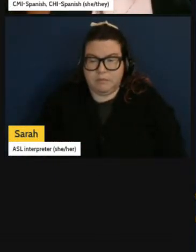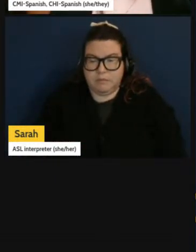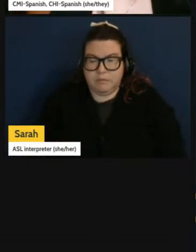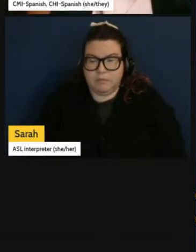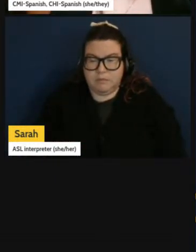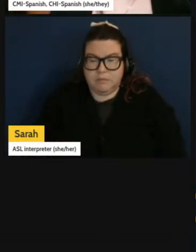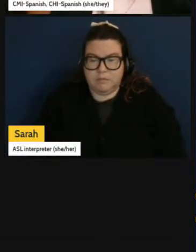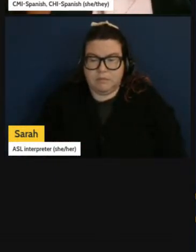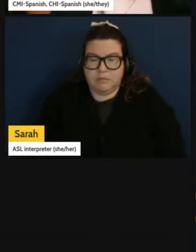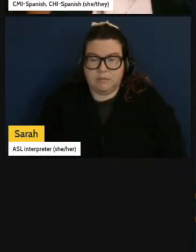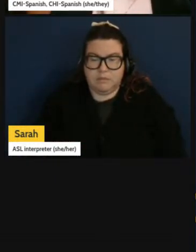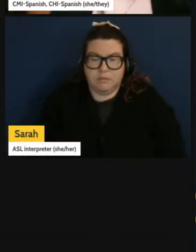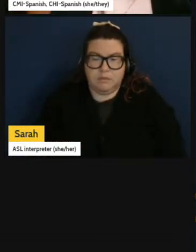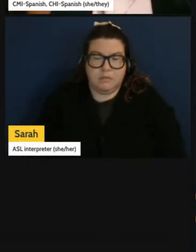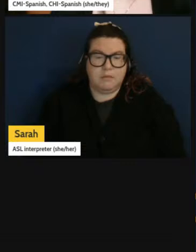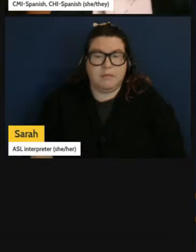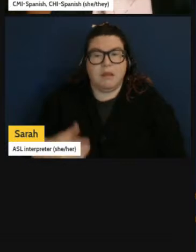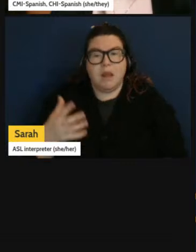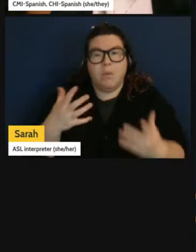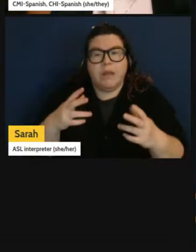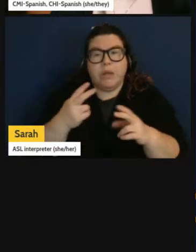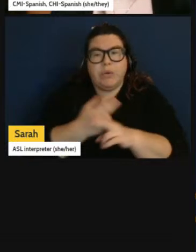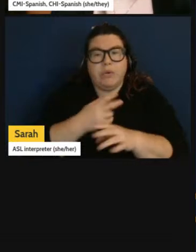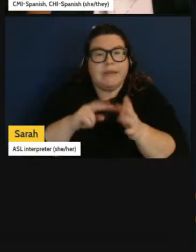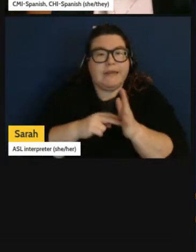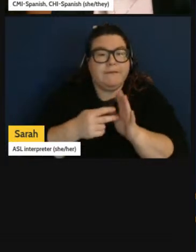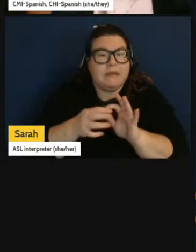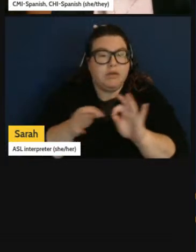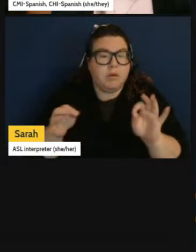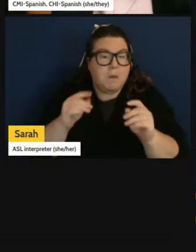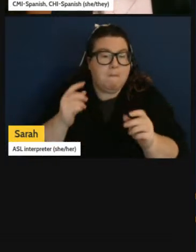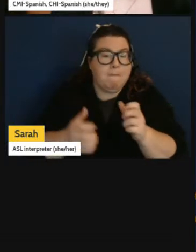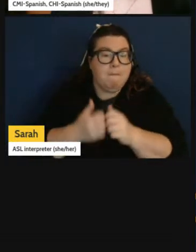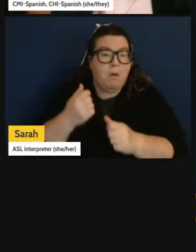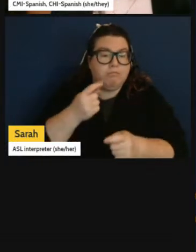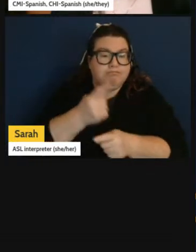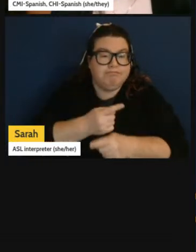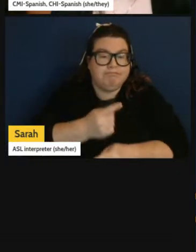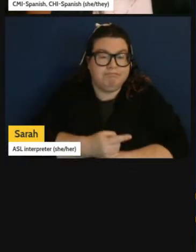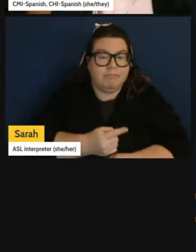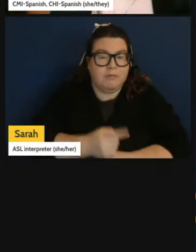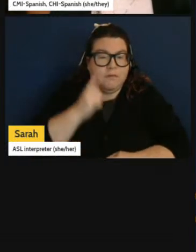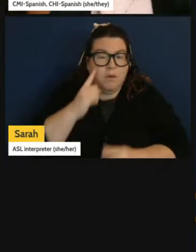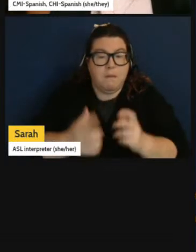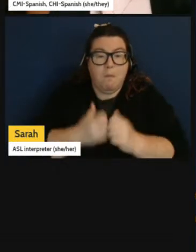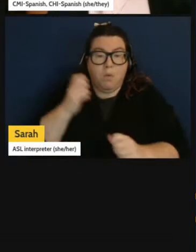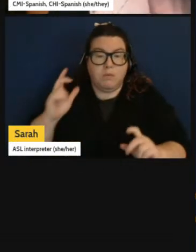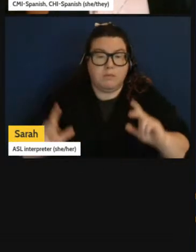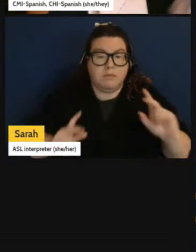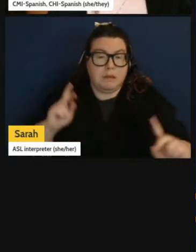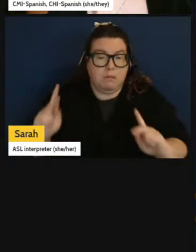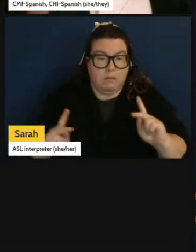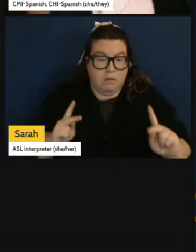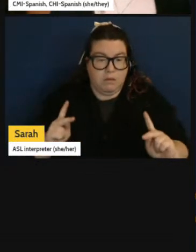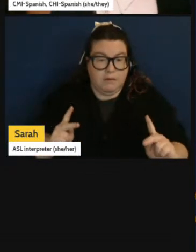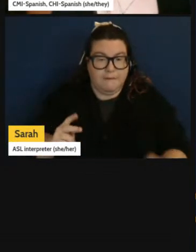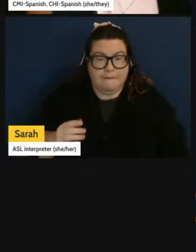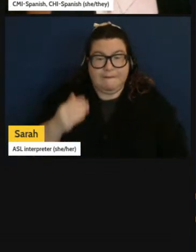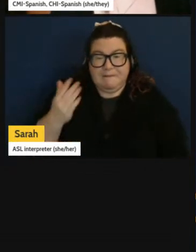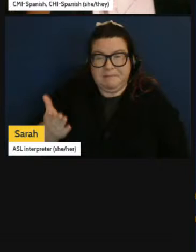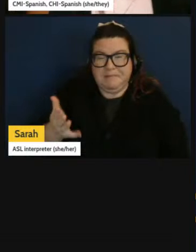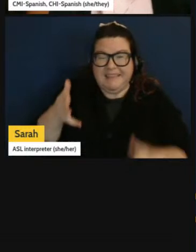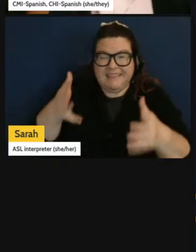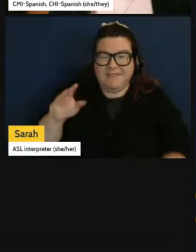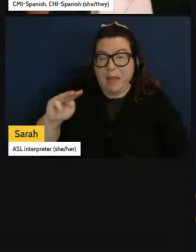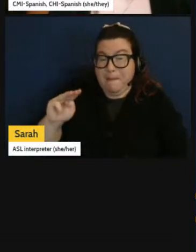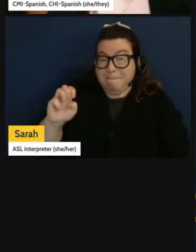So I want to use definitions that are going to be the most accurate for the most people. So just going to leave this meme up